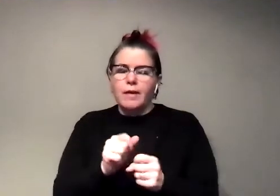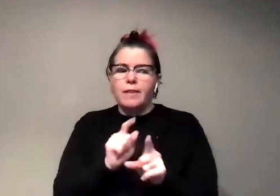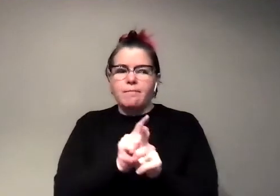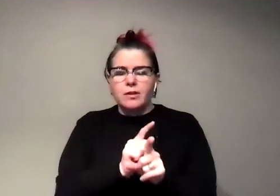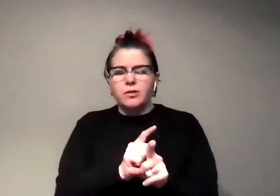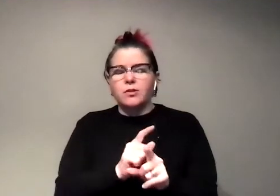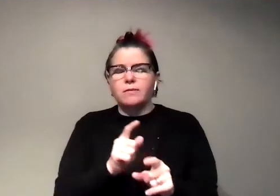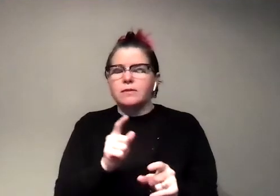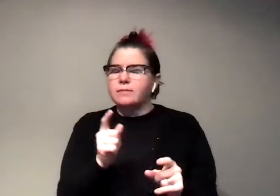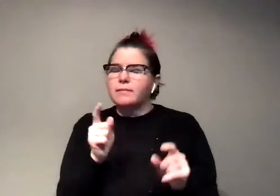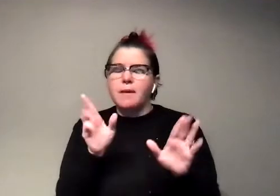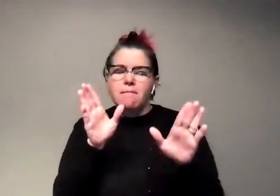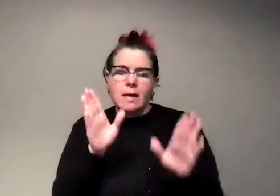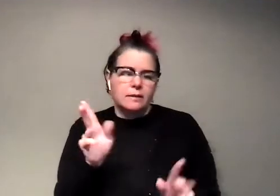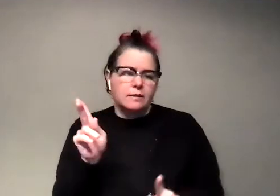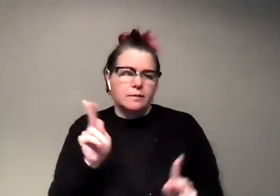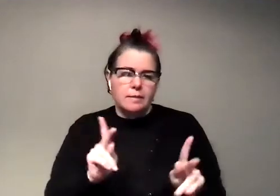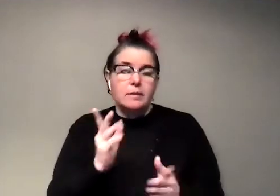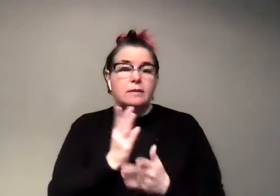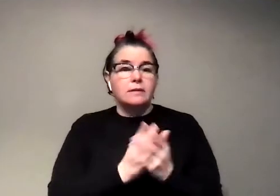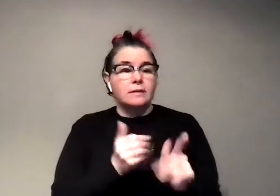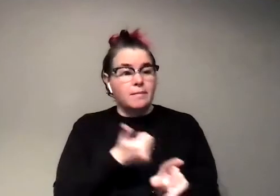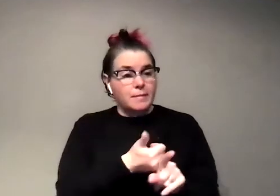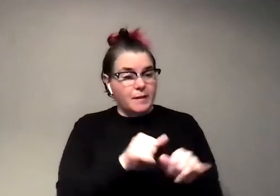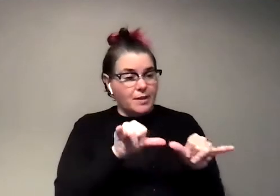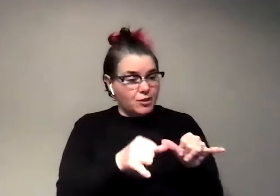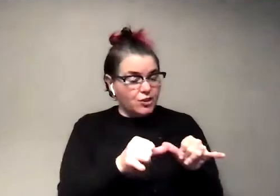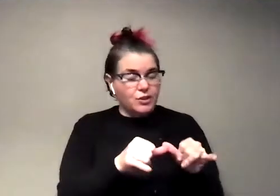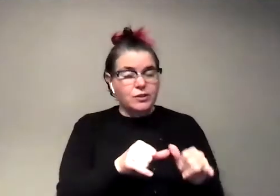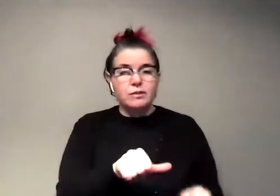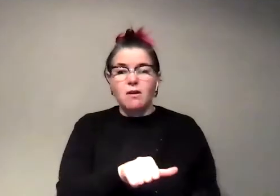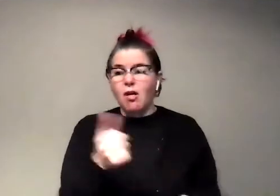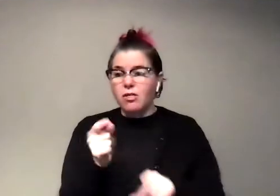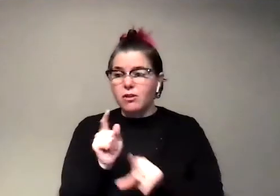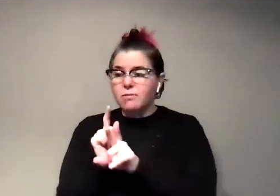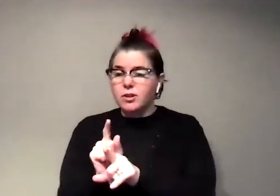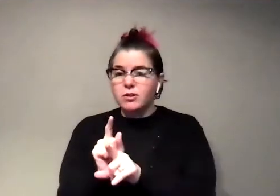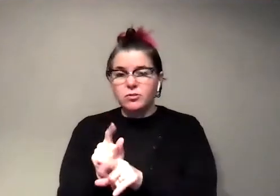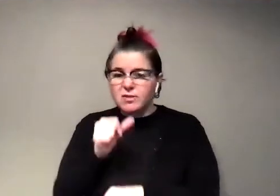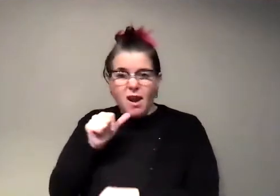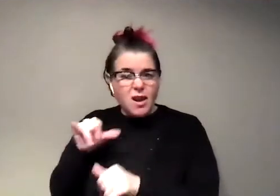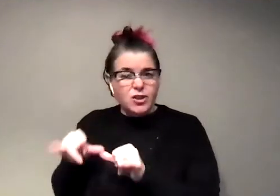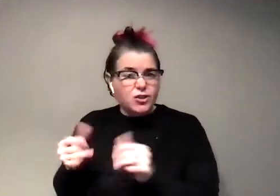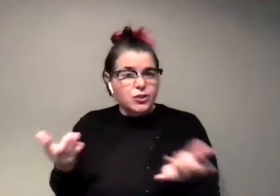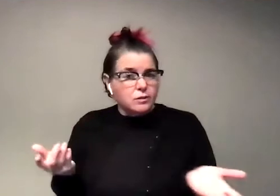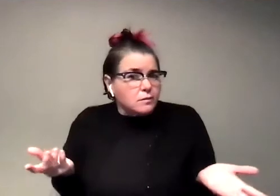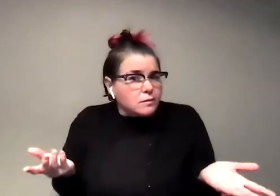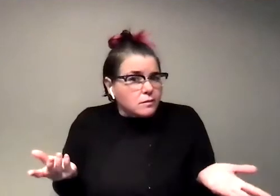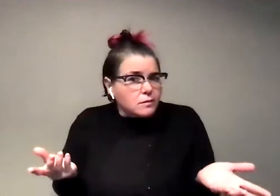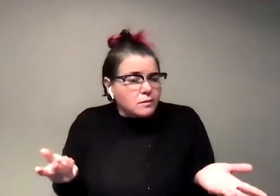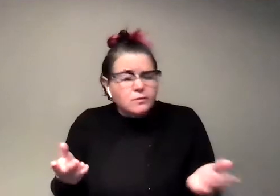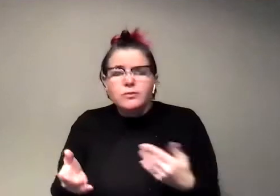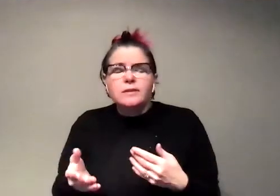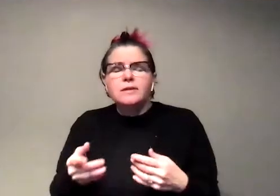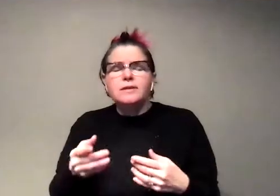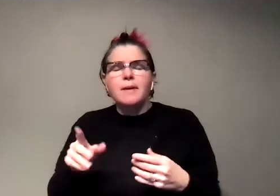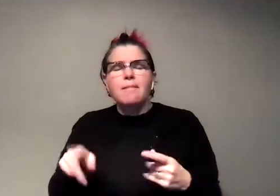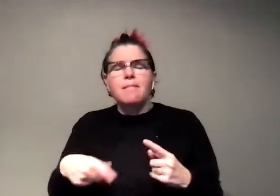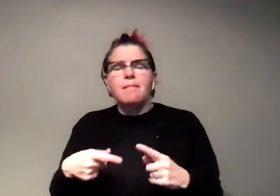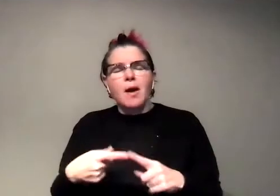really fantastic folks, some that are engineers and some that are not, because it's really more about the personal